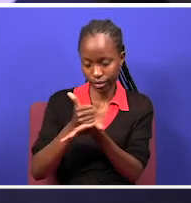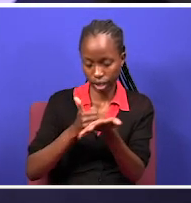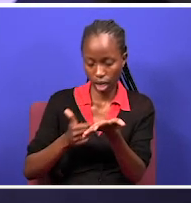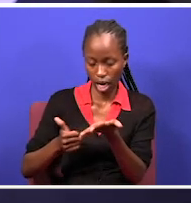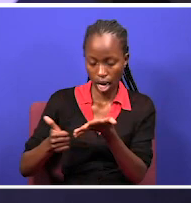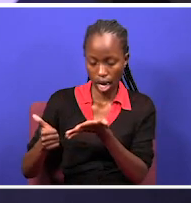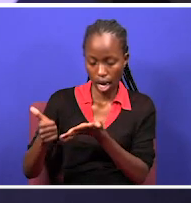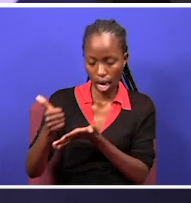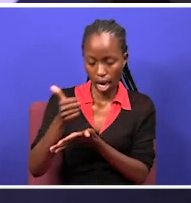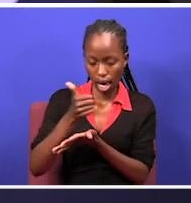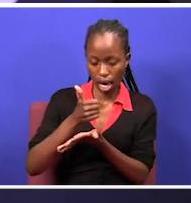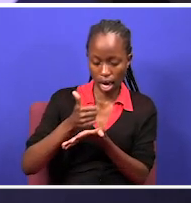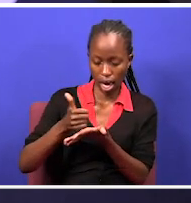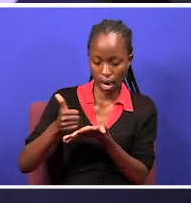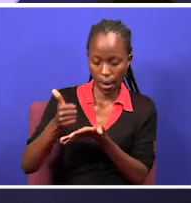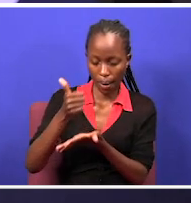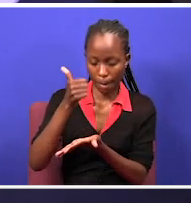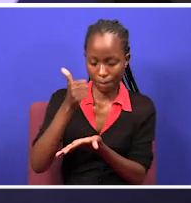Amen.